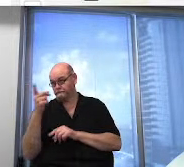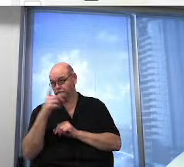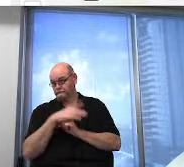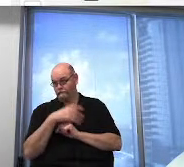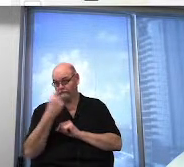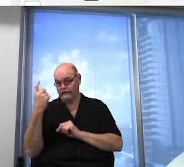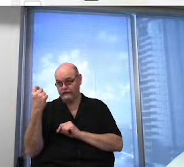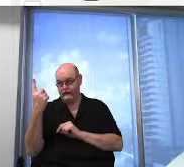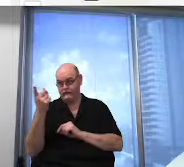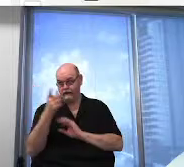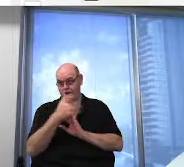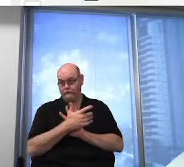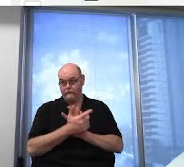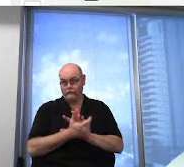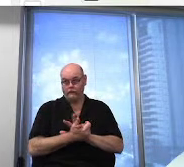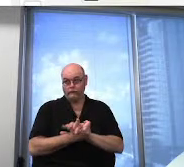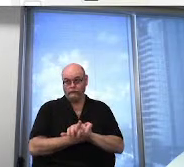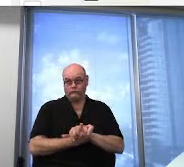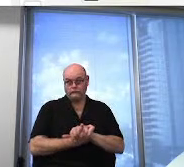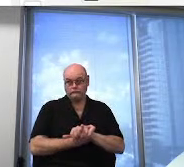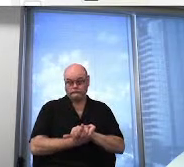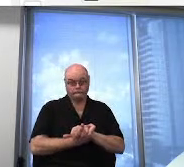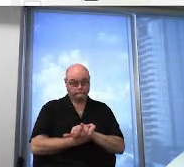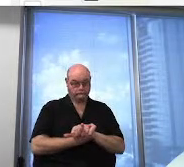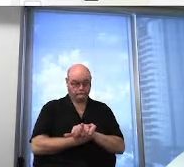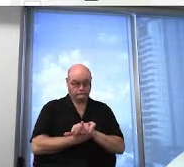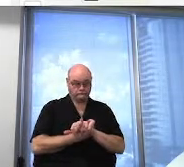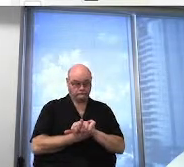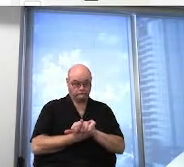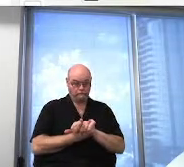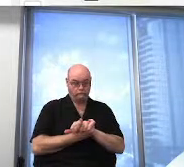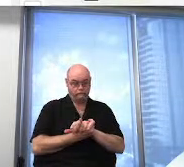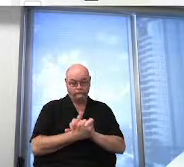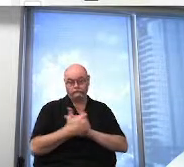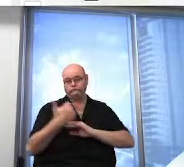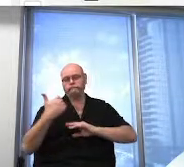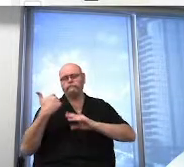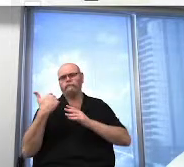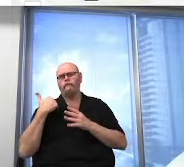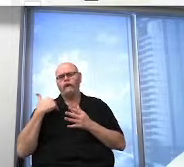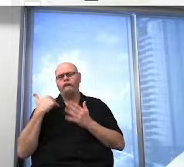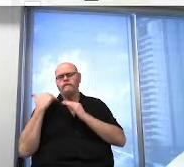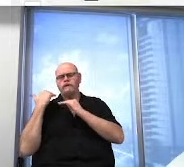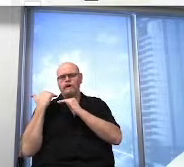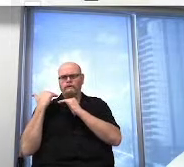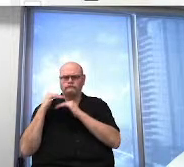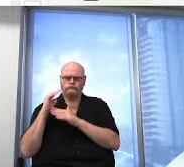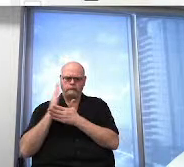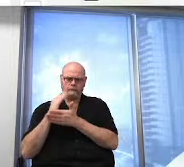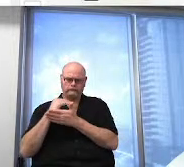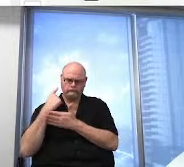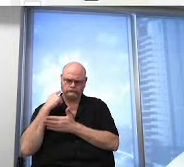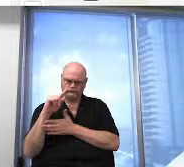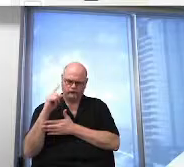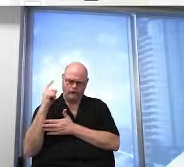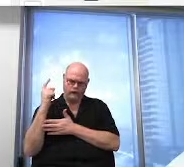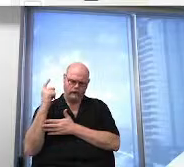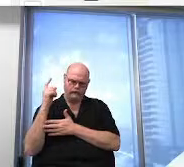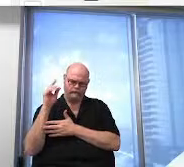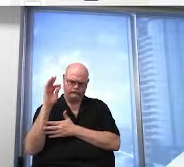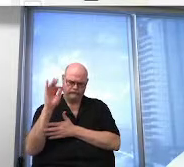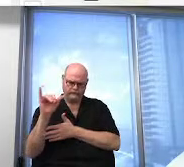see. Table 11. Okay, you have a constrained budget for fiscal year 26, 27,